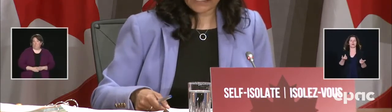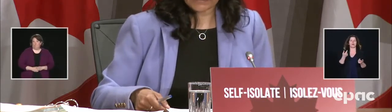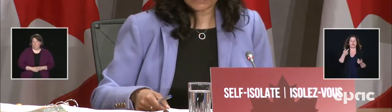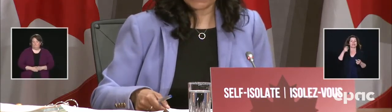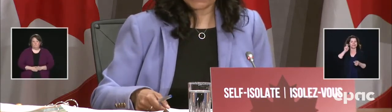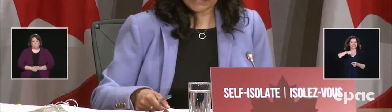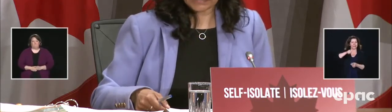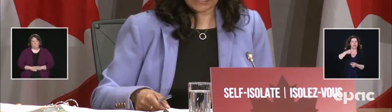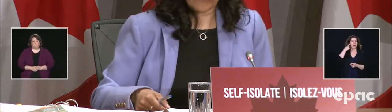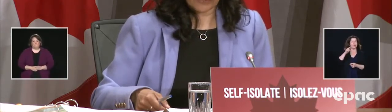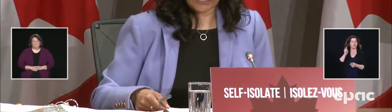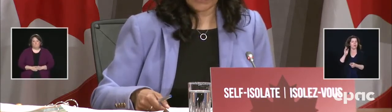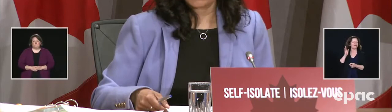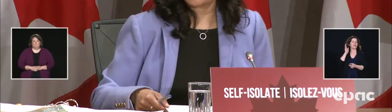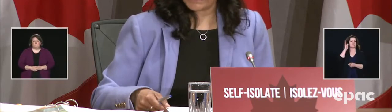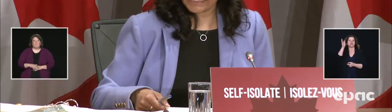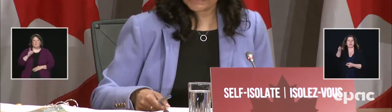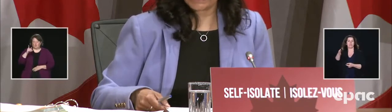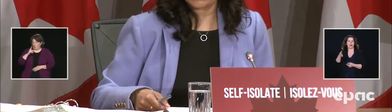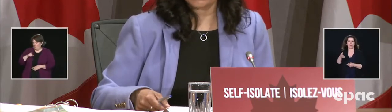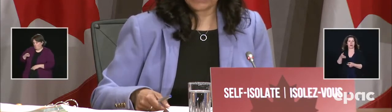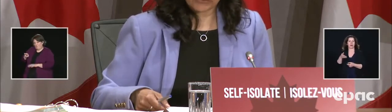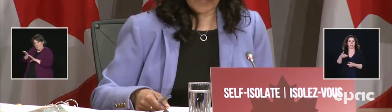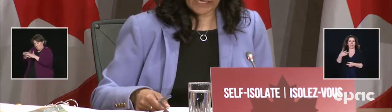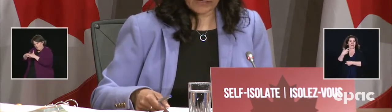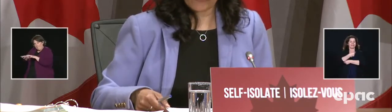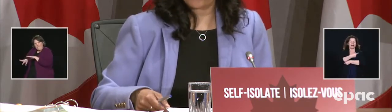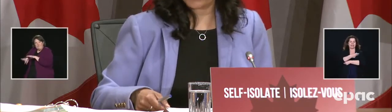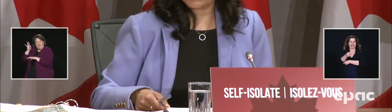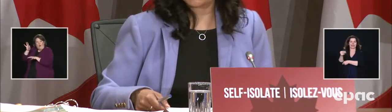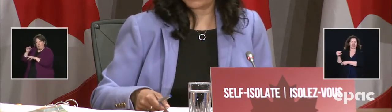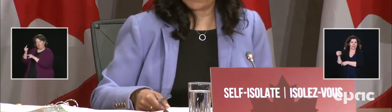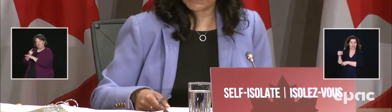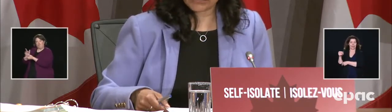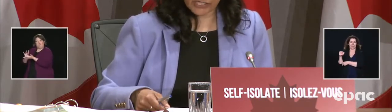viable vaccine is discovered, Canada is ready